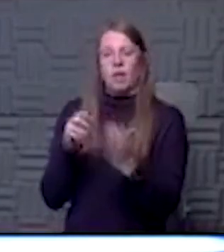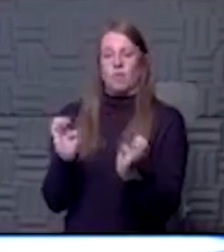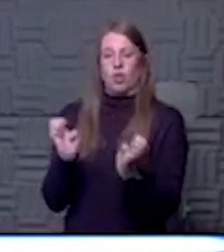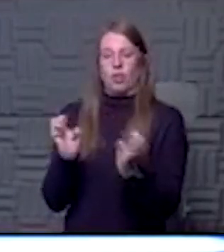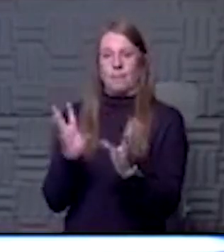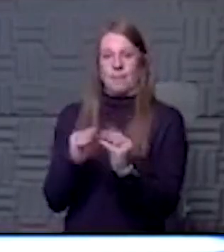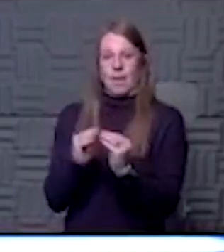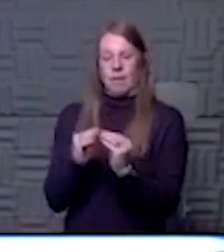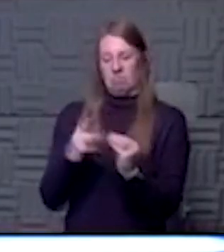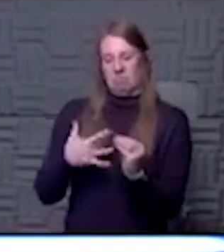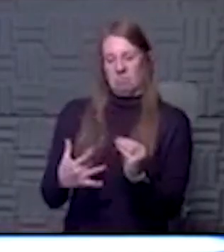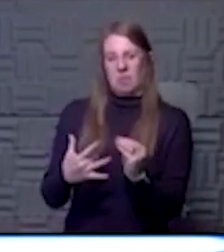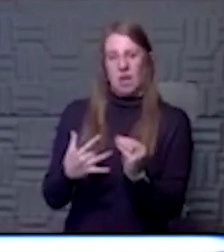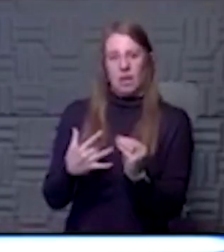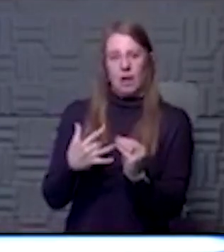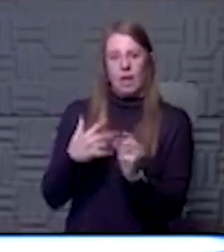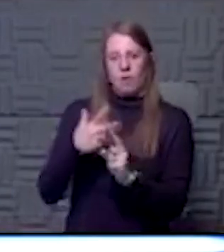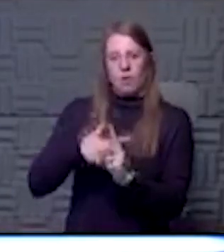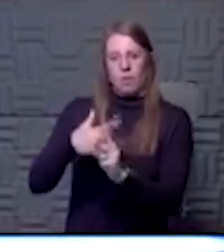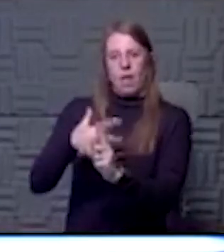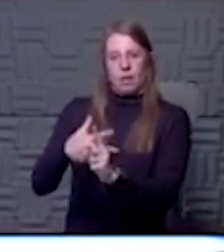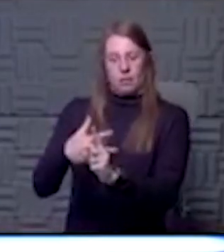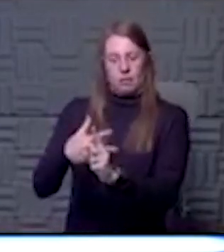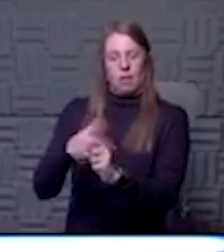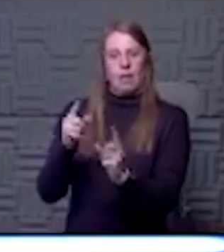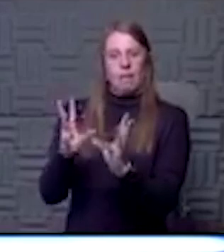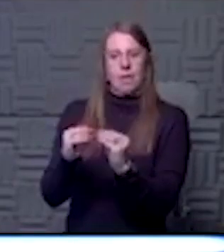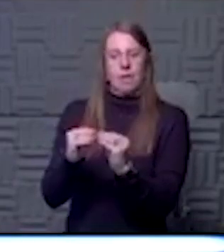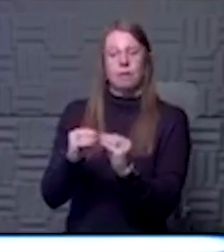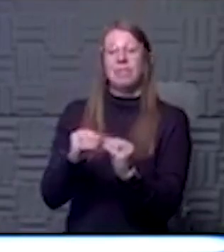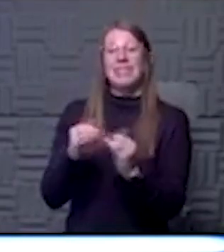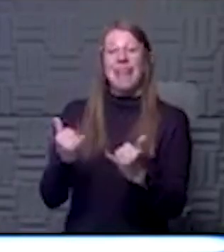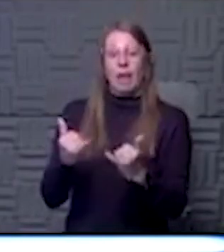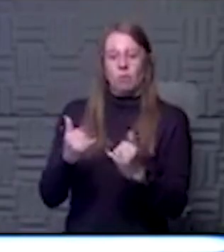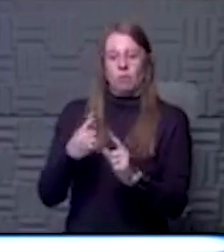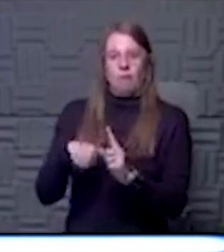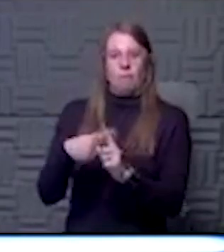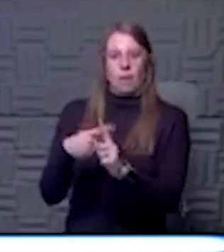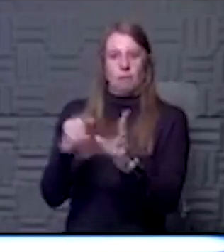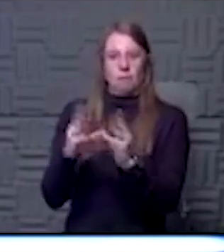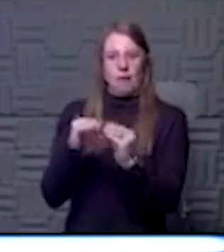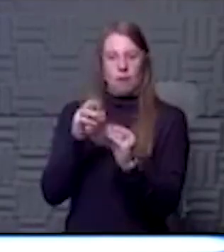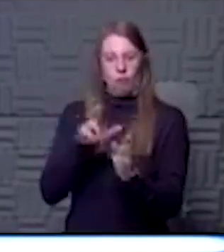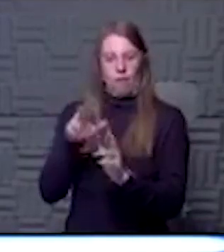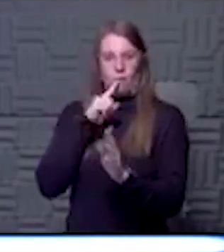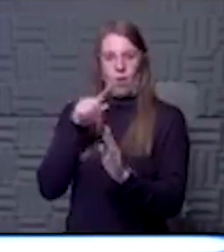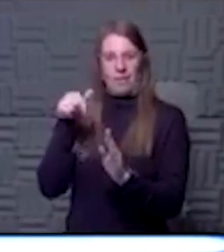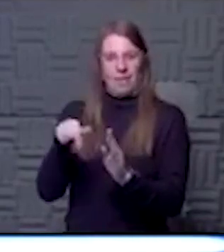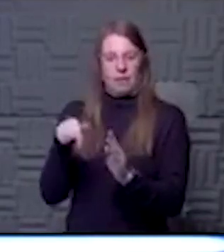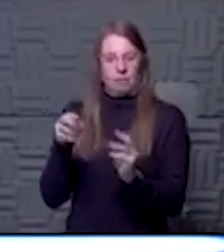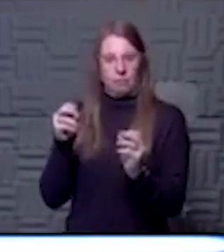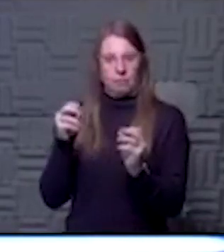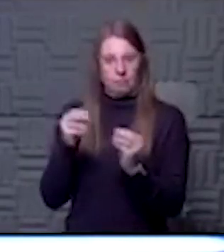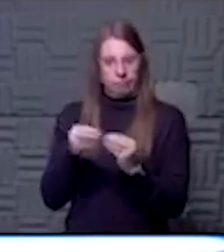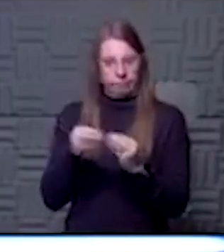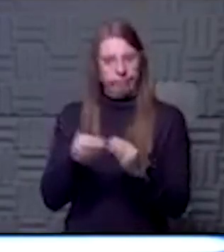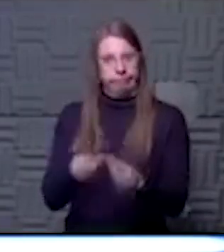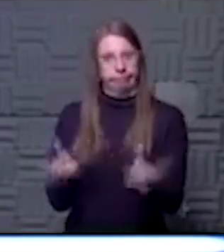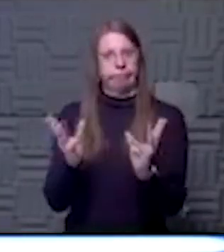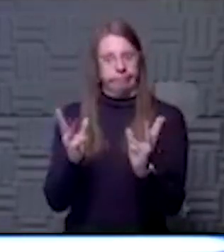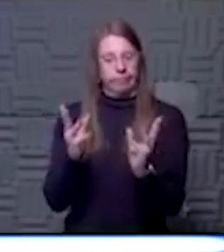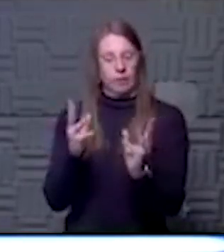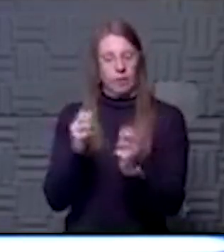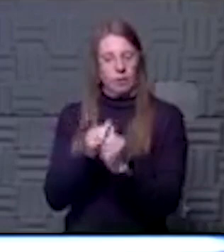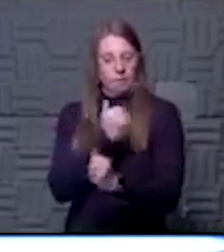only meets once a quarter. They have been meeting monthly in preparation for this, and they will,